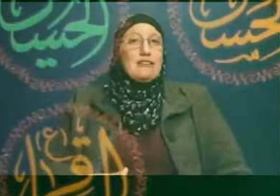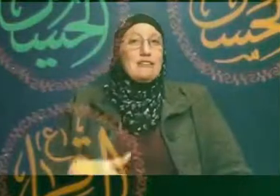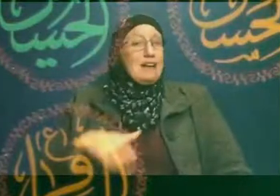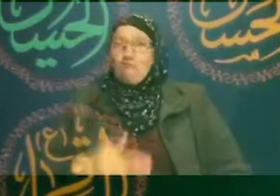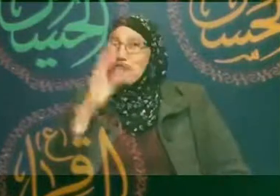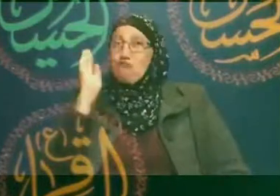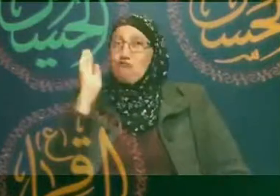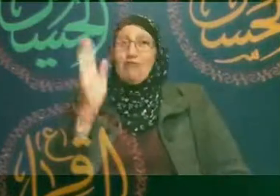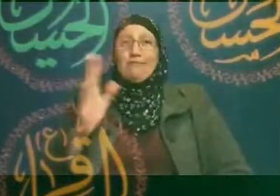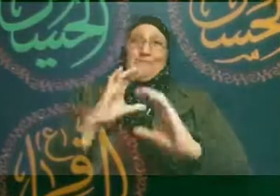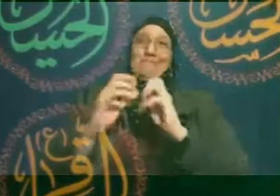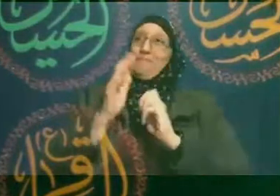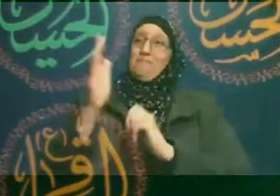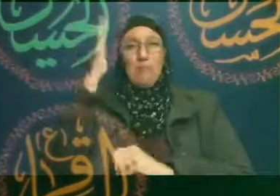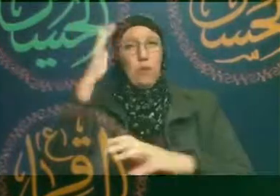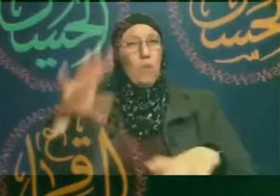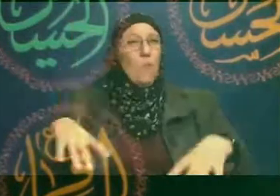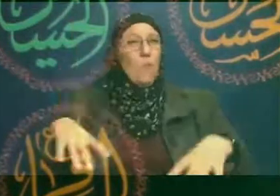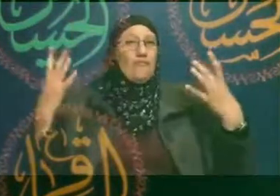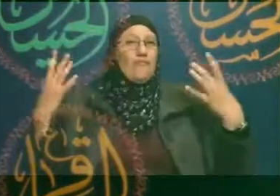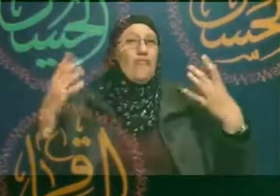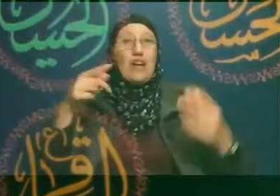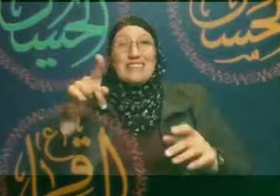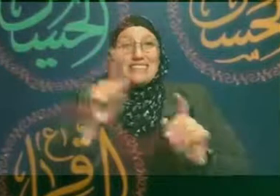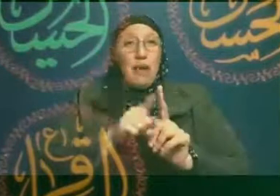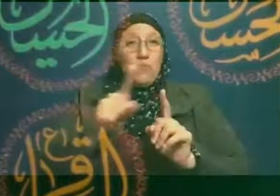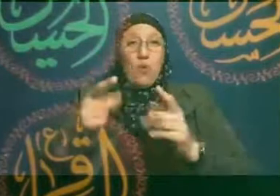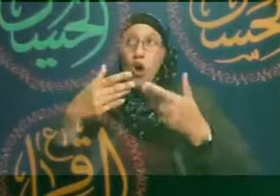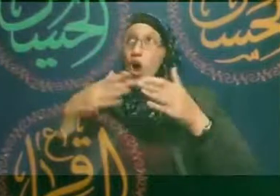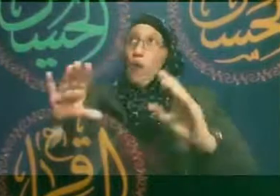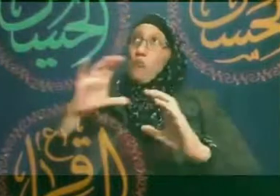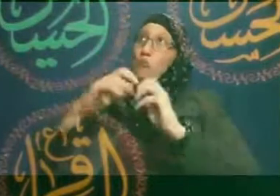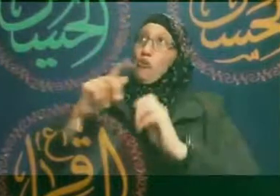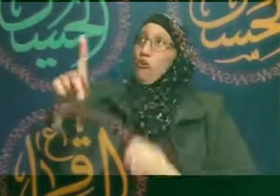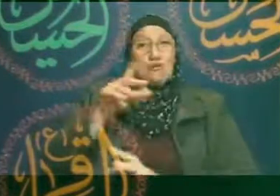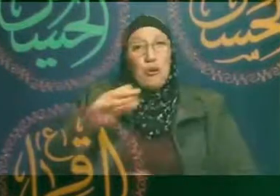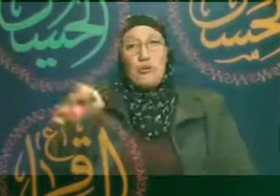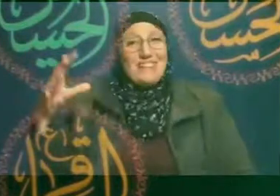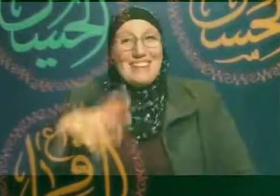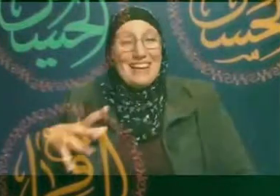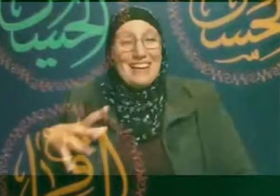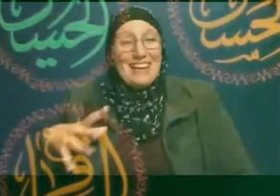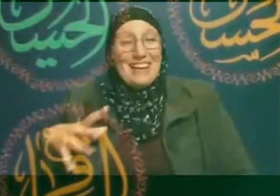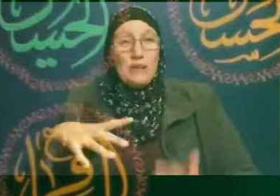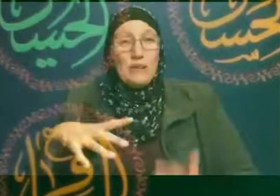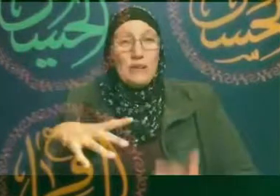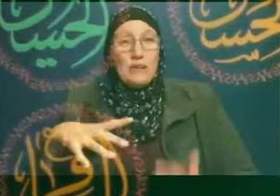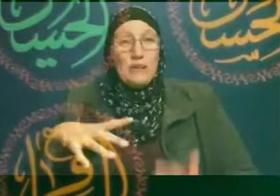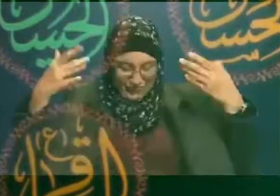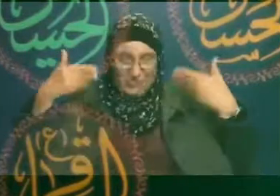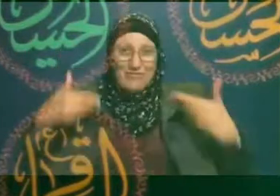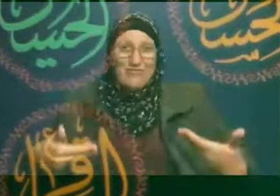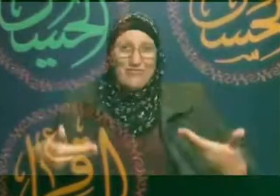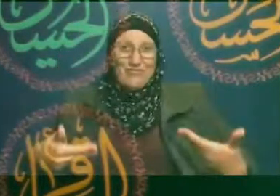with God, and then you don't require any proof, because the proof will be within you. You say that, come on, I've experienced God. I don't need